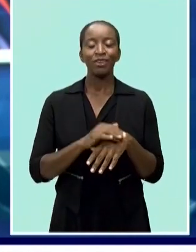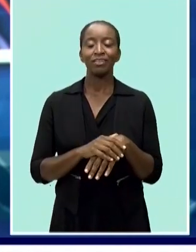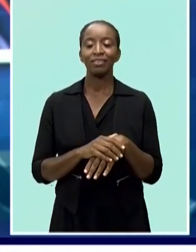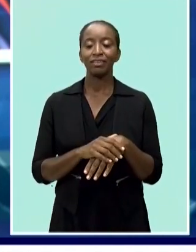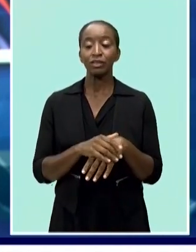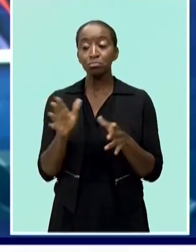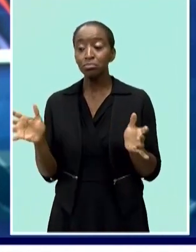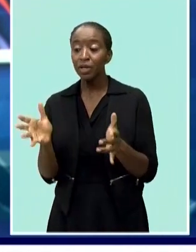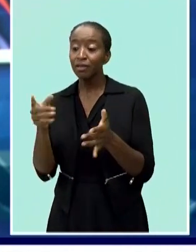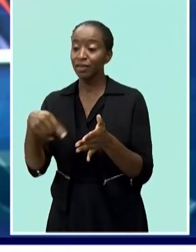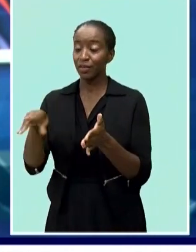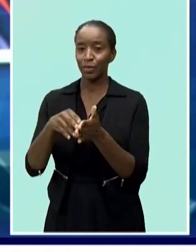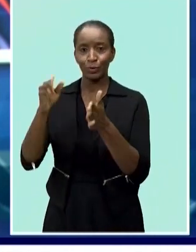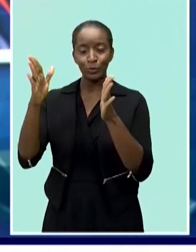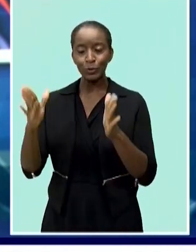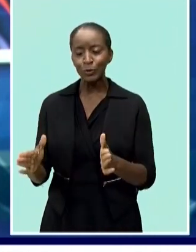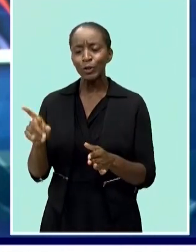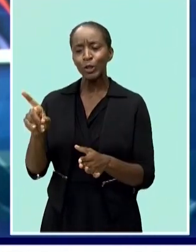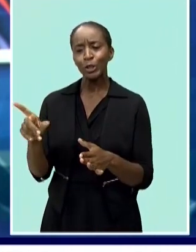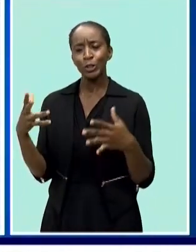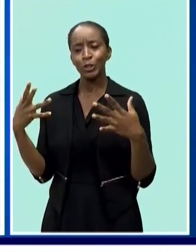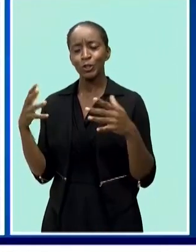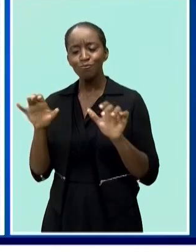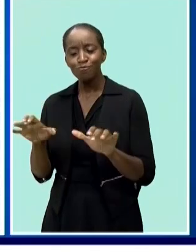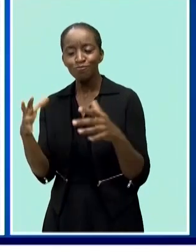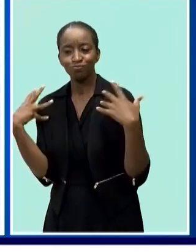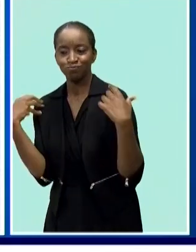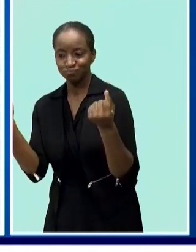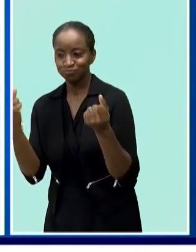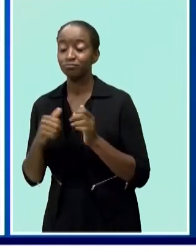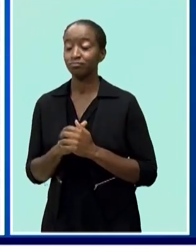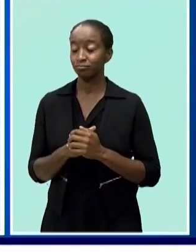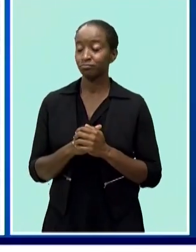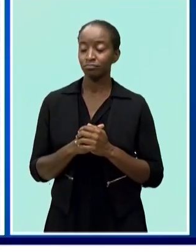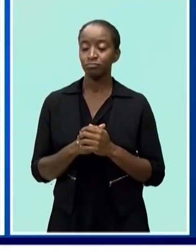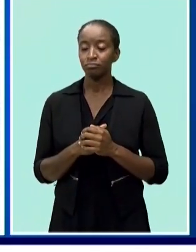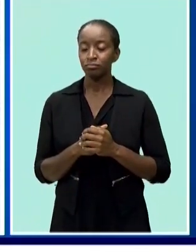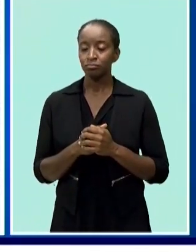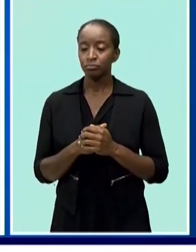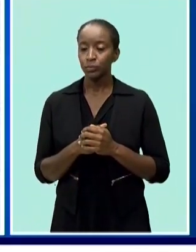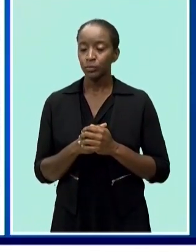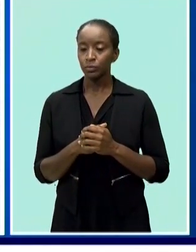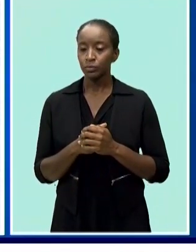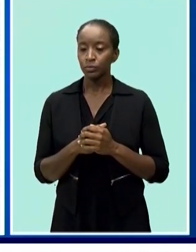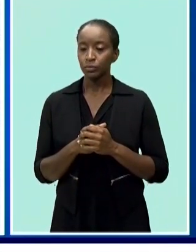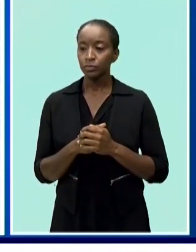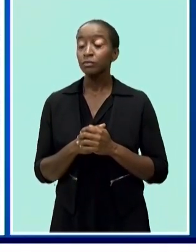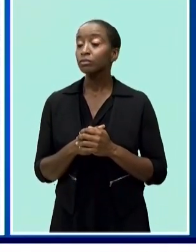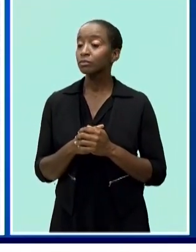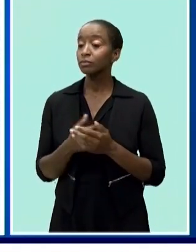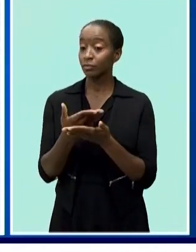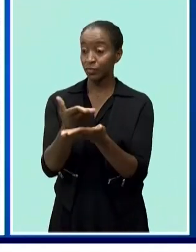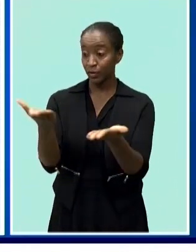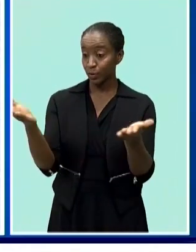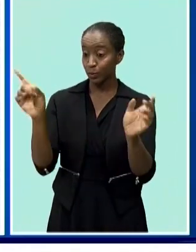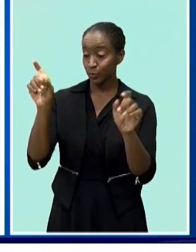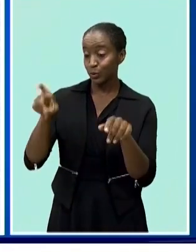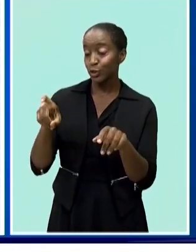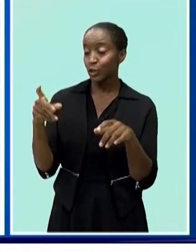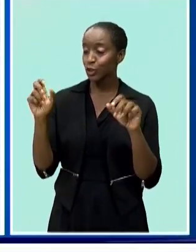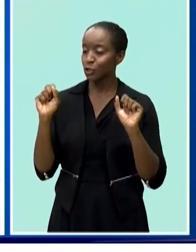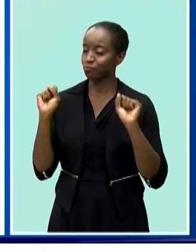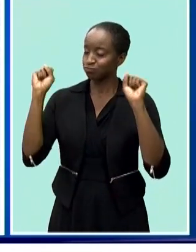the students to adopt healthy habits. Take all those things into consideration and get plenty